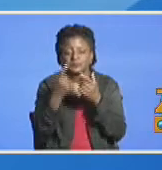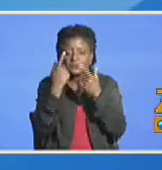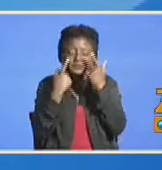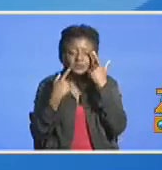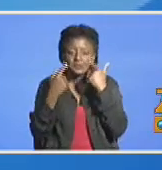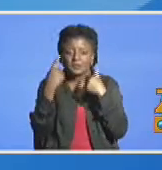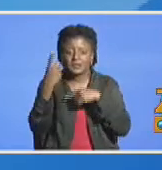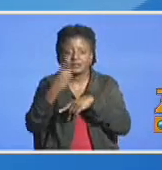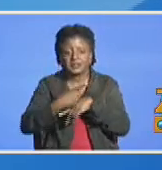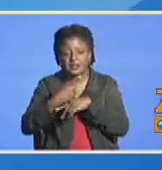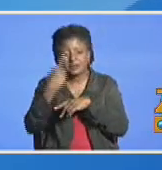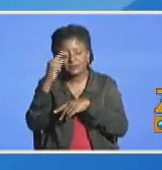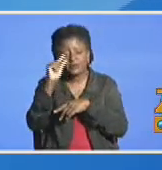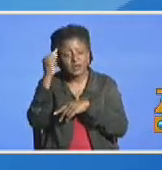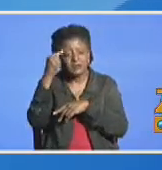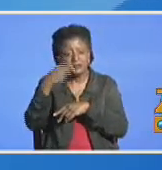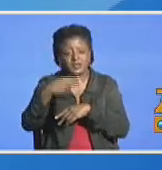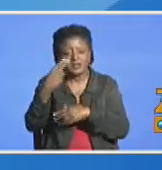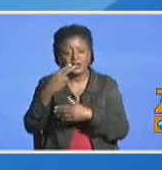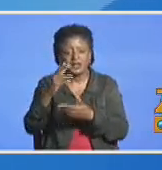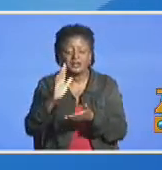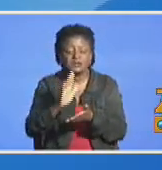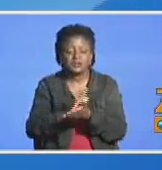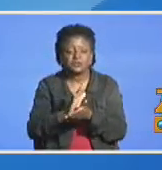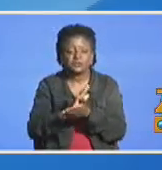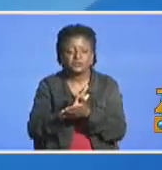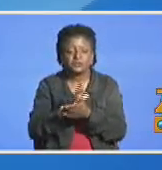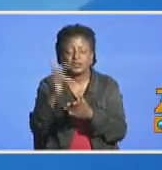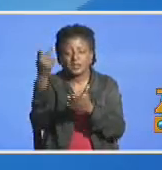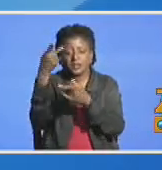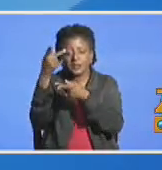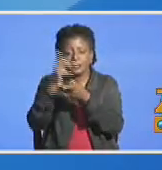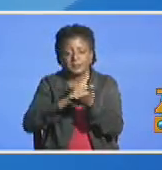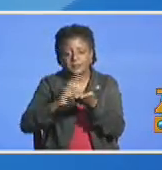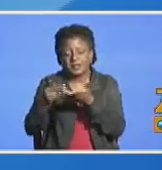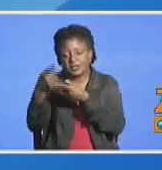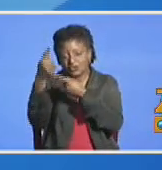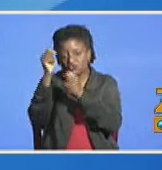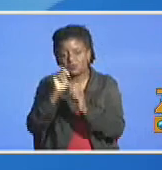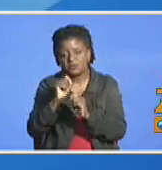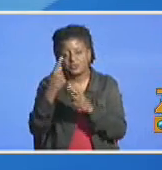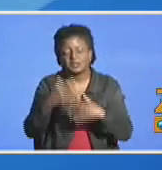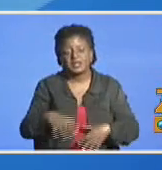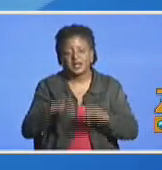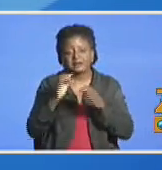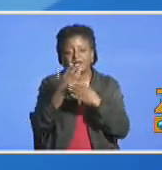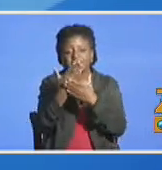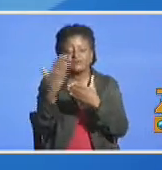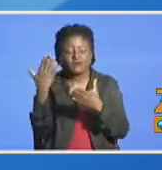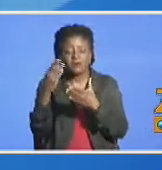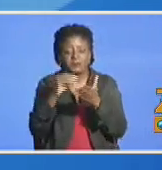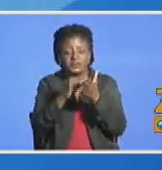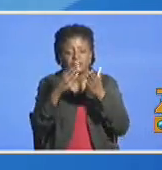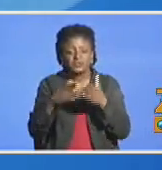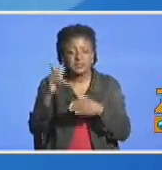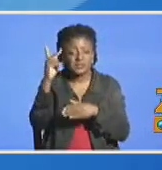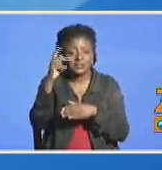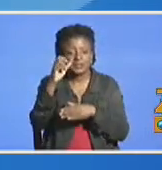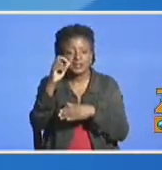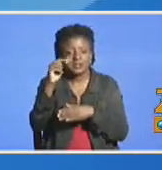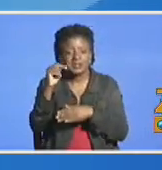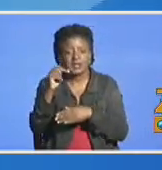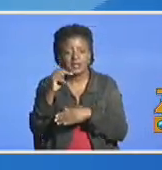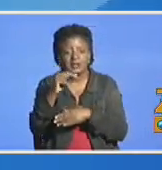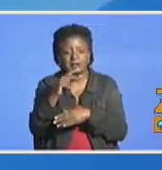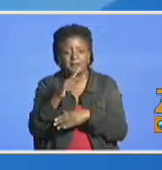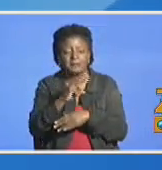students, faculty, and staff of the government high school paid tribute to the life of former student Ken Paul. In a memorial service held